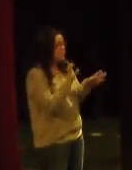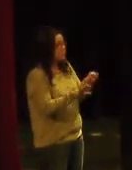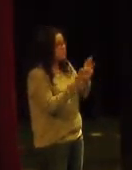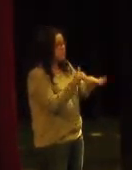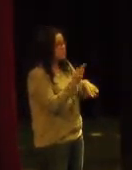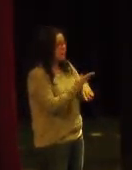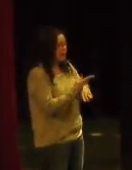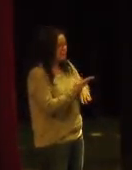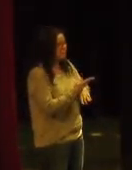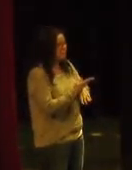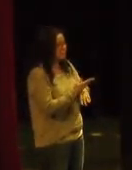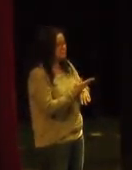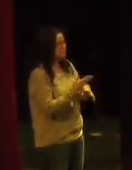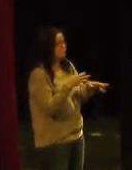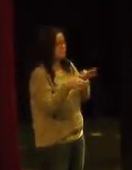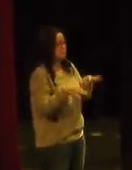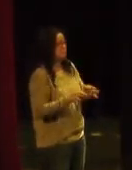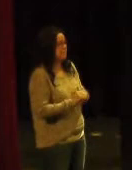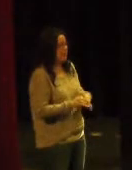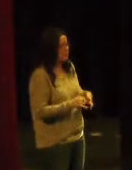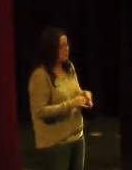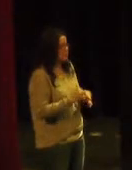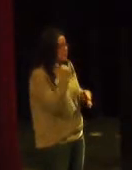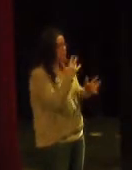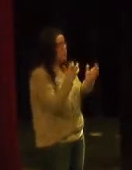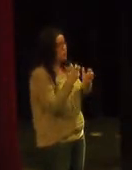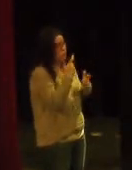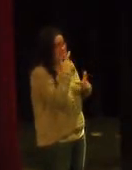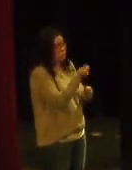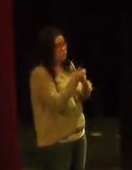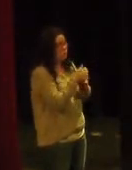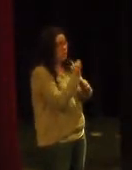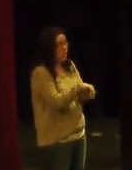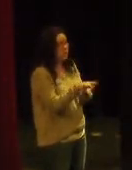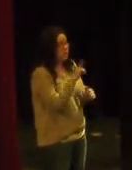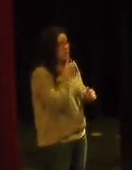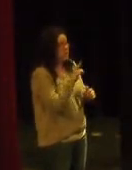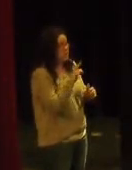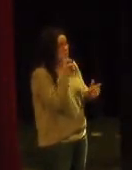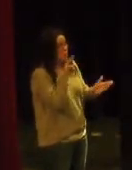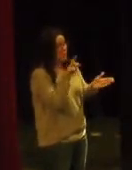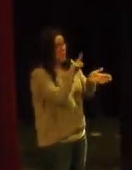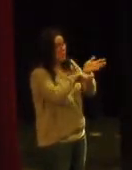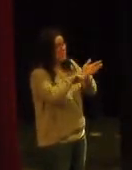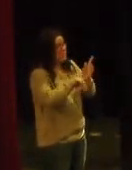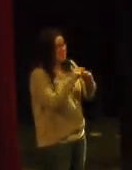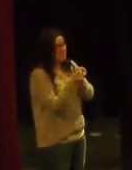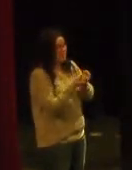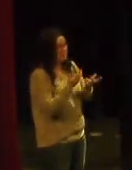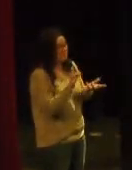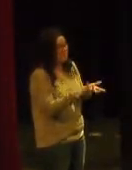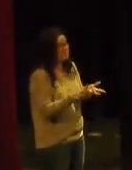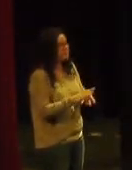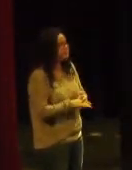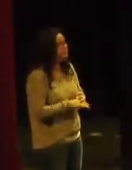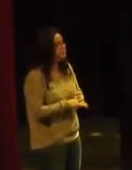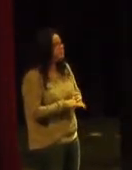LA Times, I think, does the best job of anybody. They have a whole section and an investigative team looking at that. But